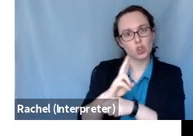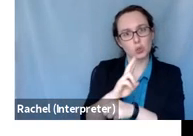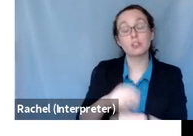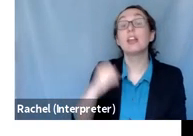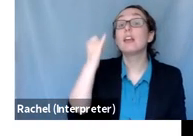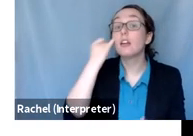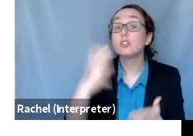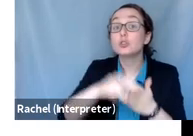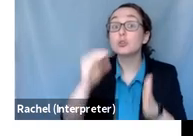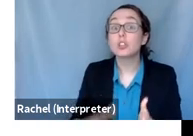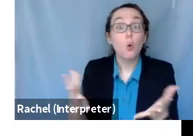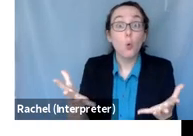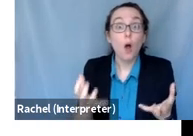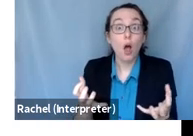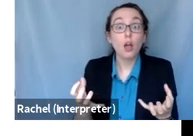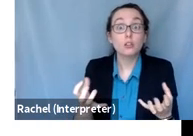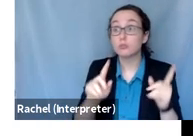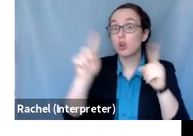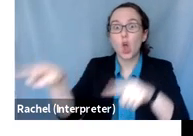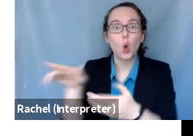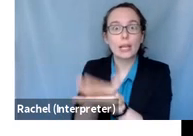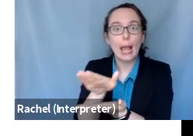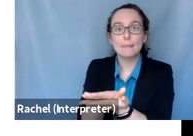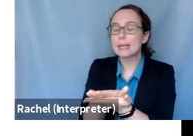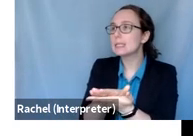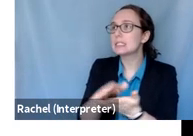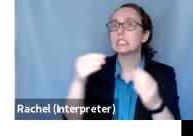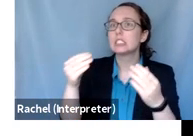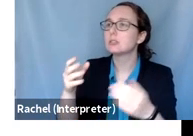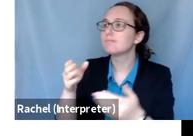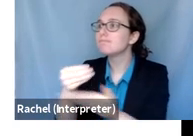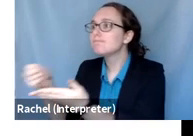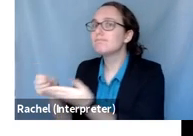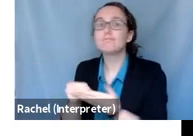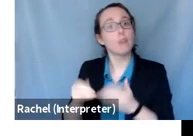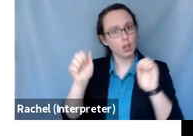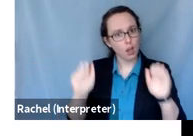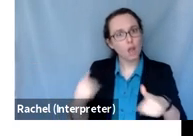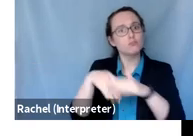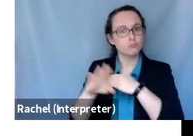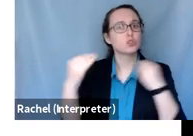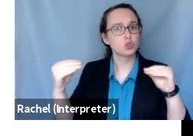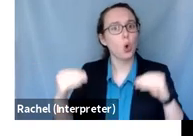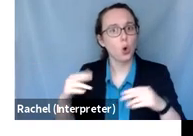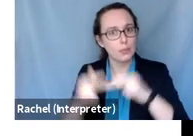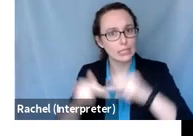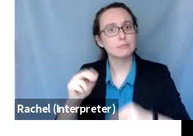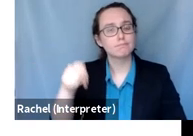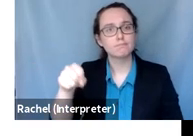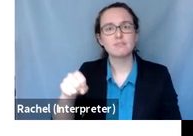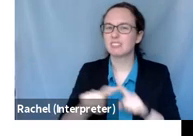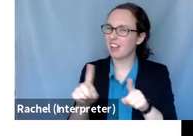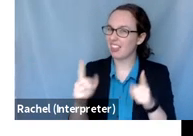the campus for whatever reason to come shopping. You'll have access to the entire store. We are limiting the amount of people that come in the store